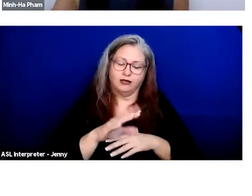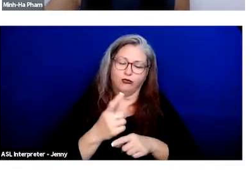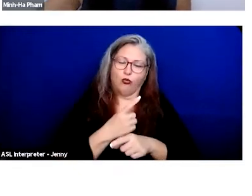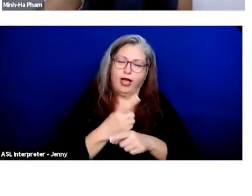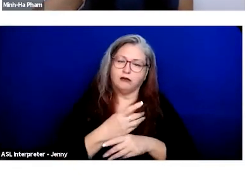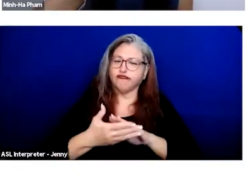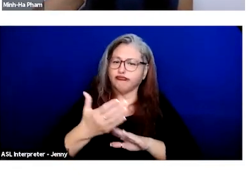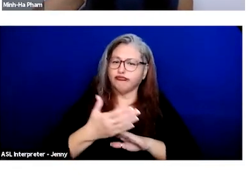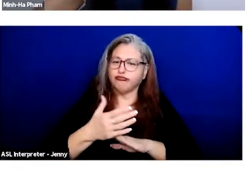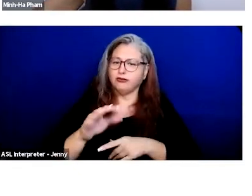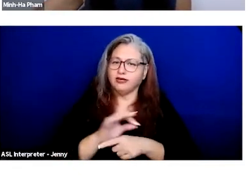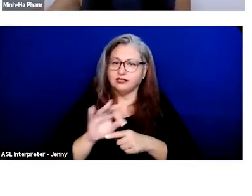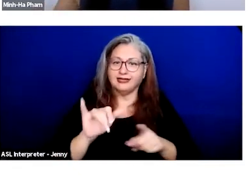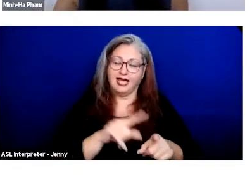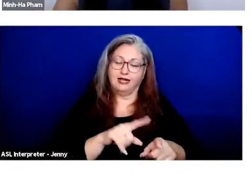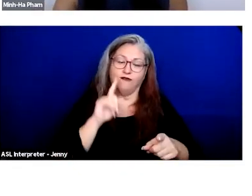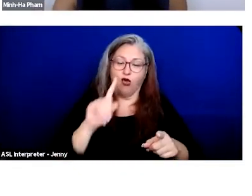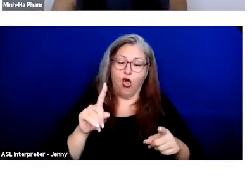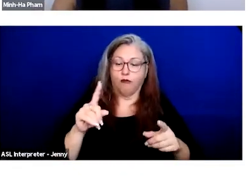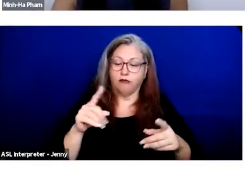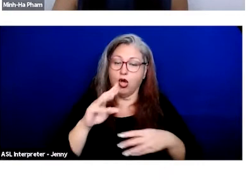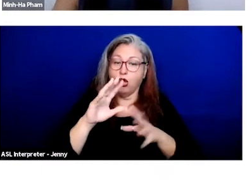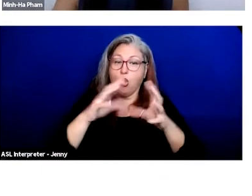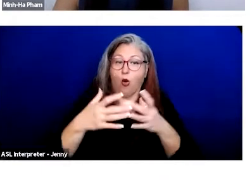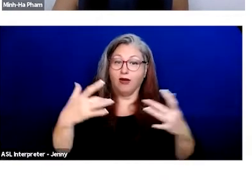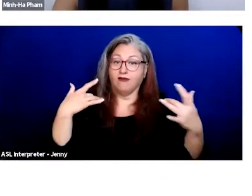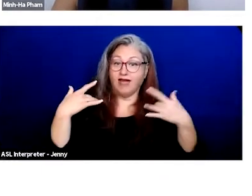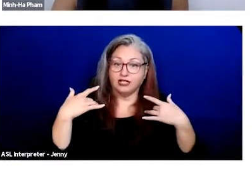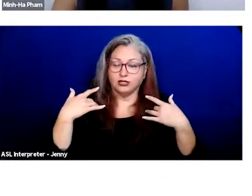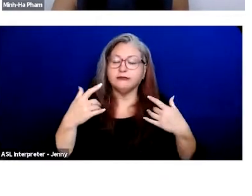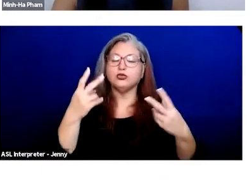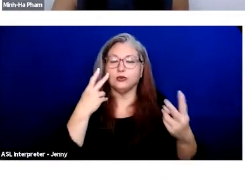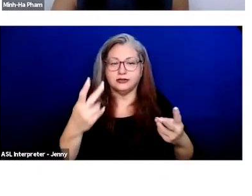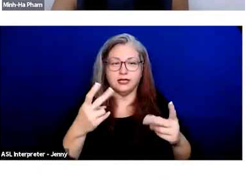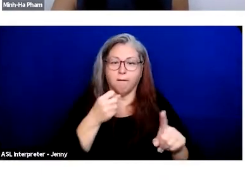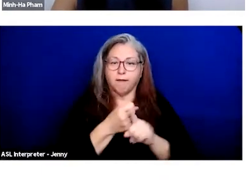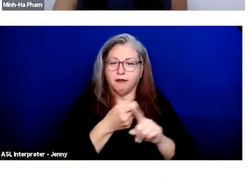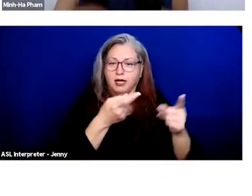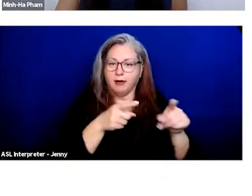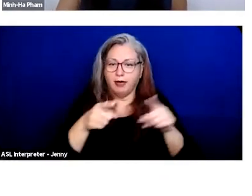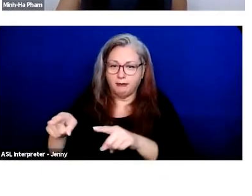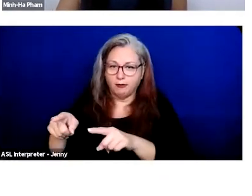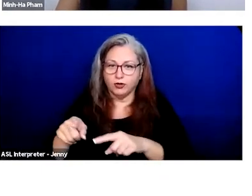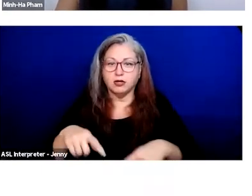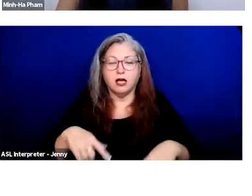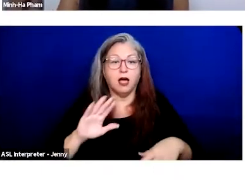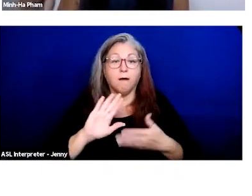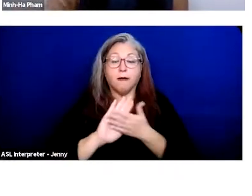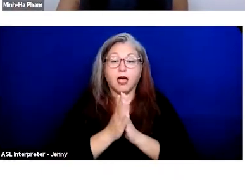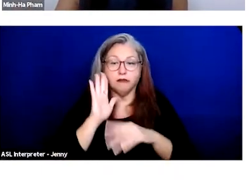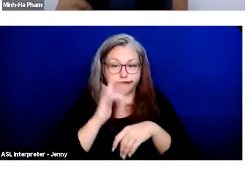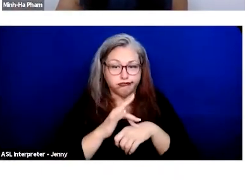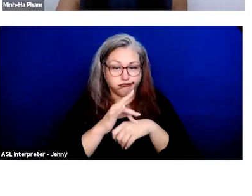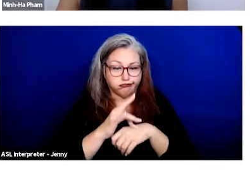and here global fashion capitalism in particular, a few things happen. We get fixated on